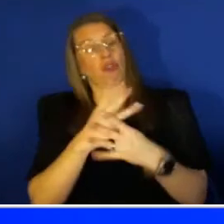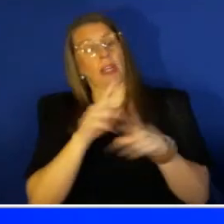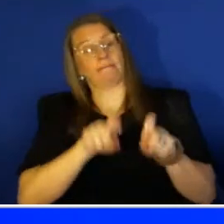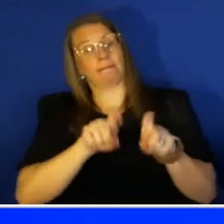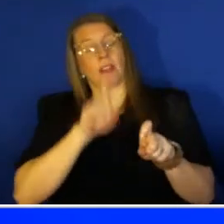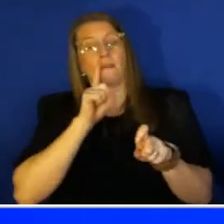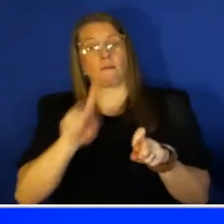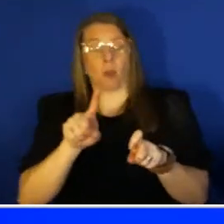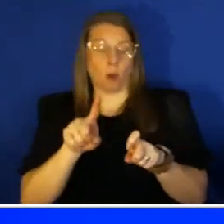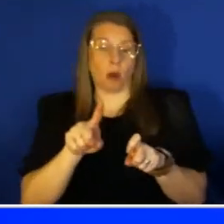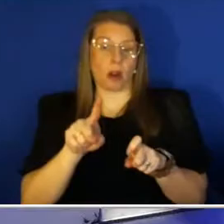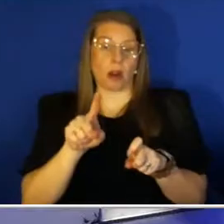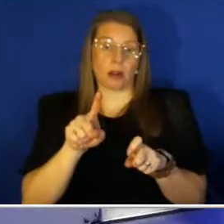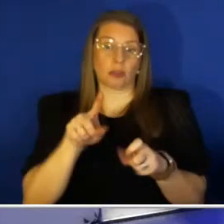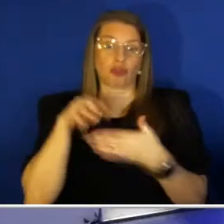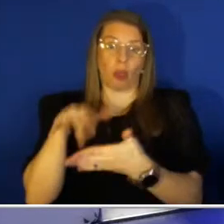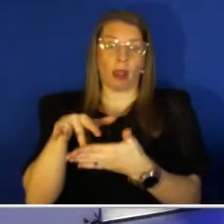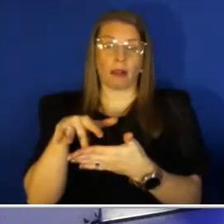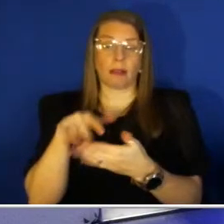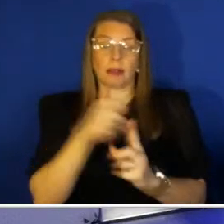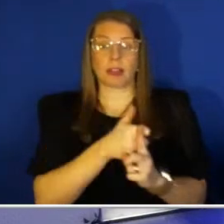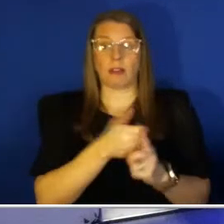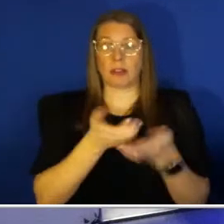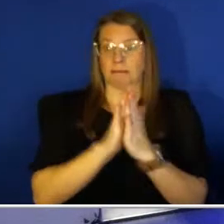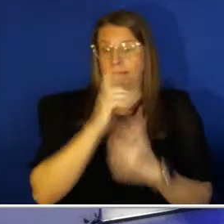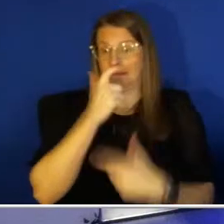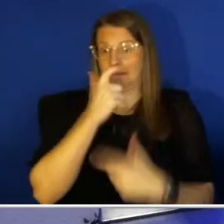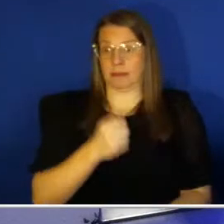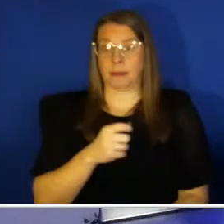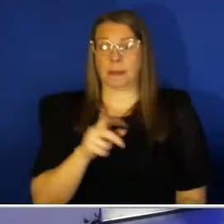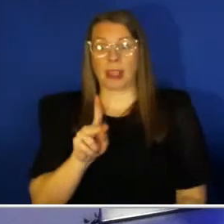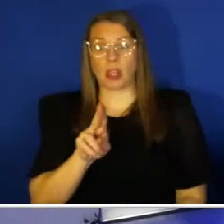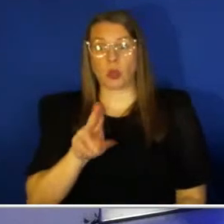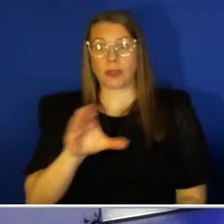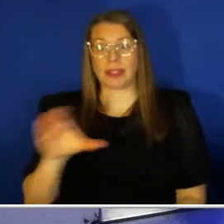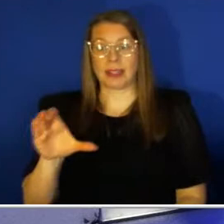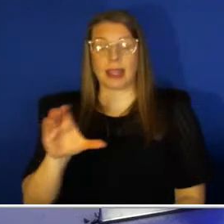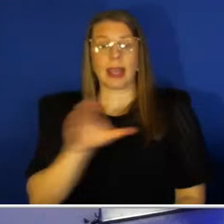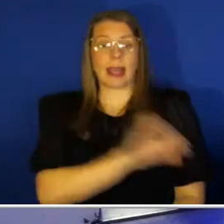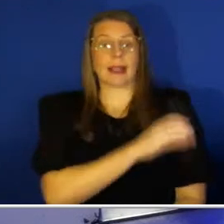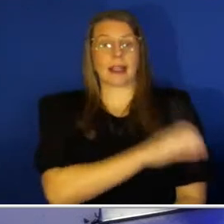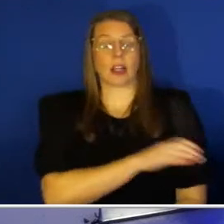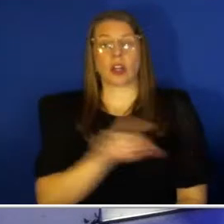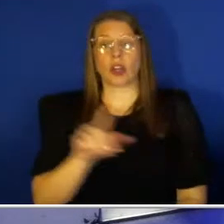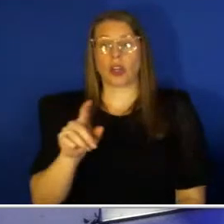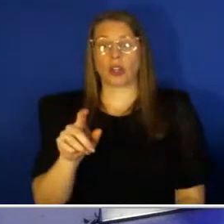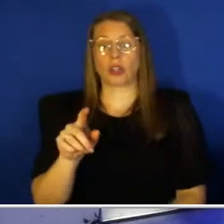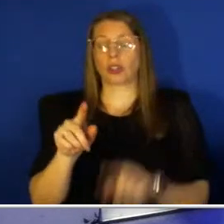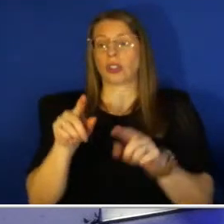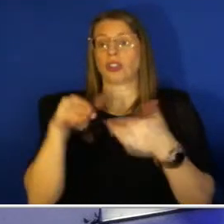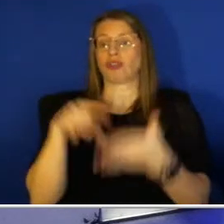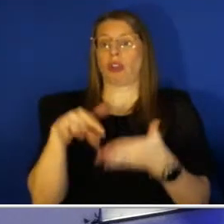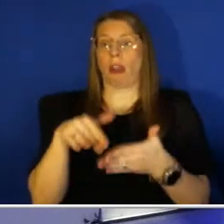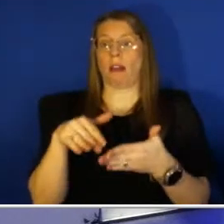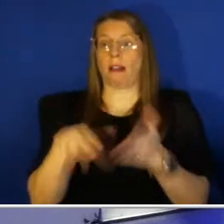have expressed interest. So you just put in KUCC Clinical Trial Finder. I just tried it on my app here, and all I did was put in